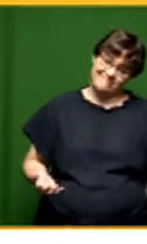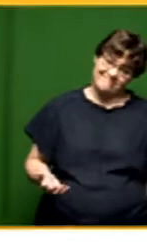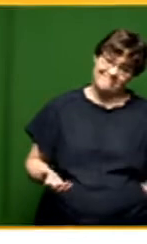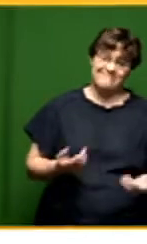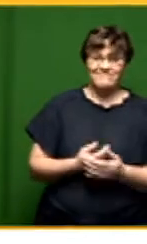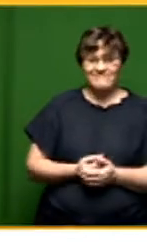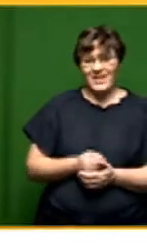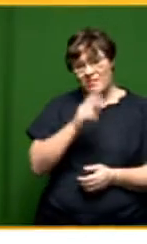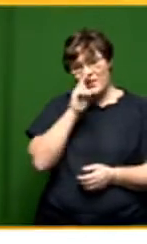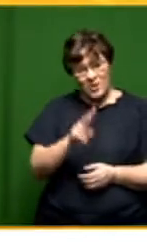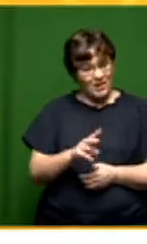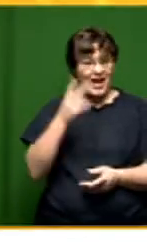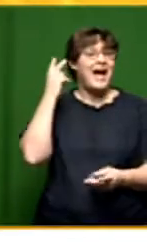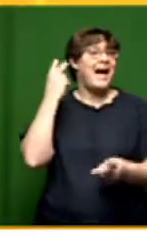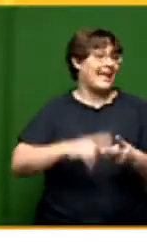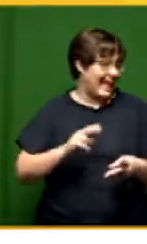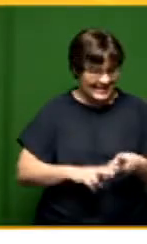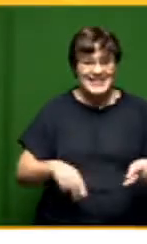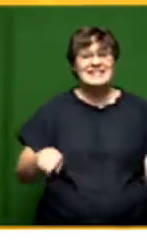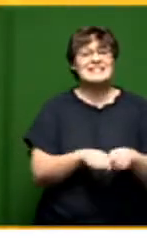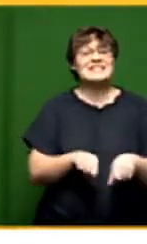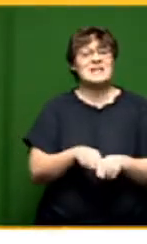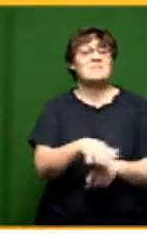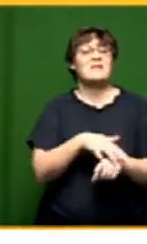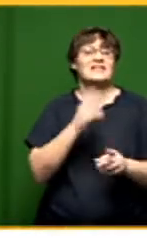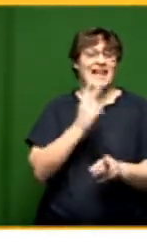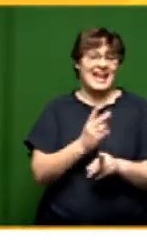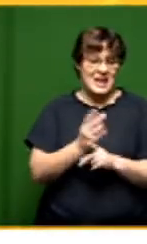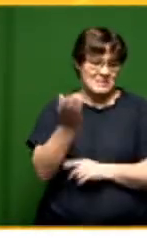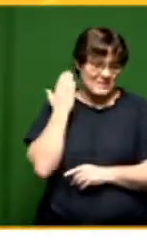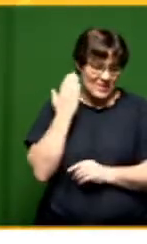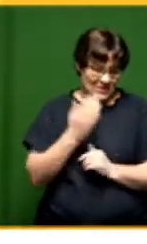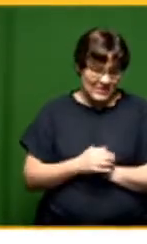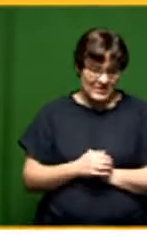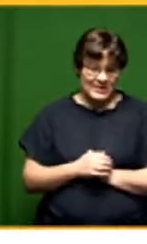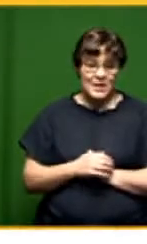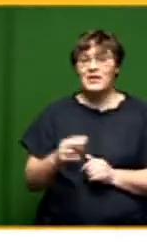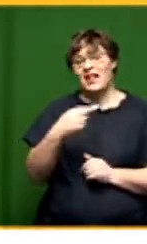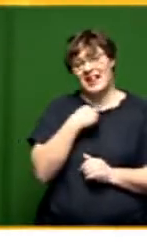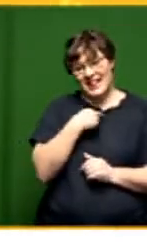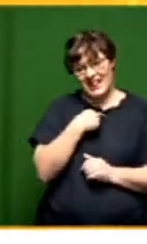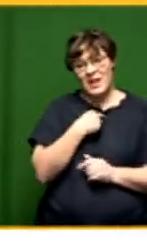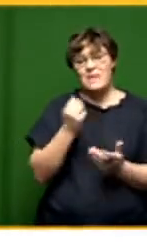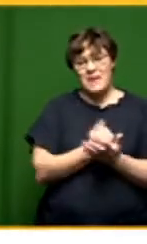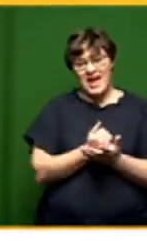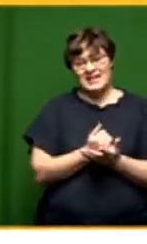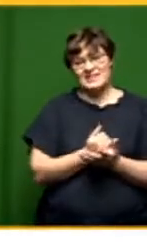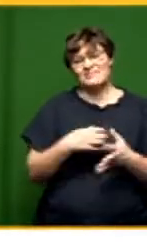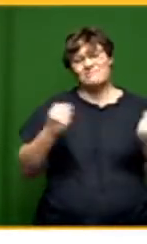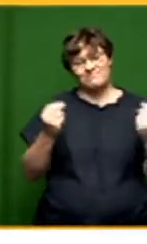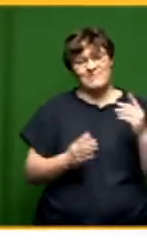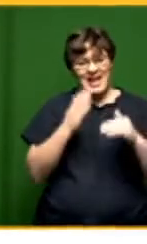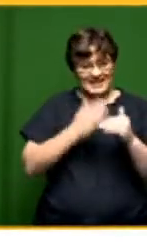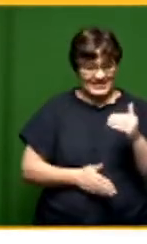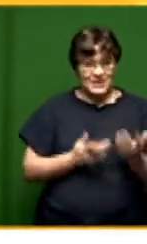Oh, that kind of seemed like deja vu, almost at the same place where we lost Sarah again. But unfortunately, we're going to have to leave it there.